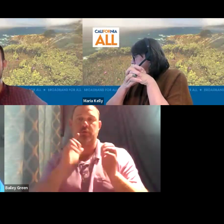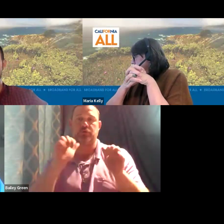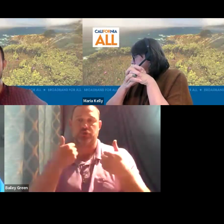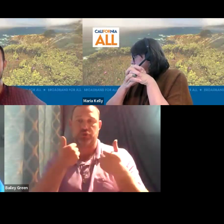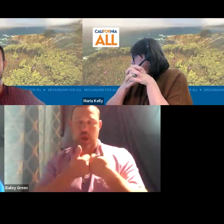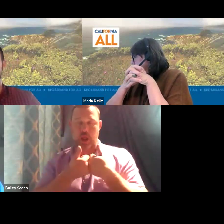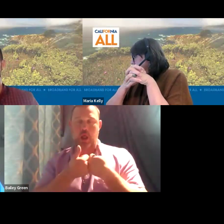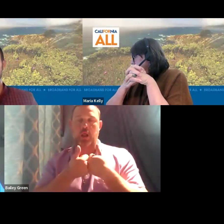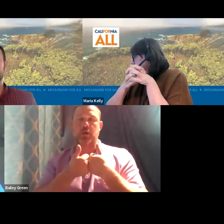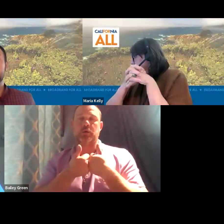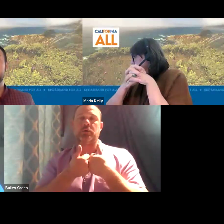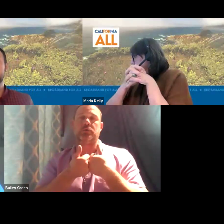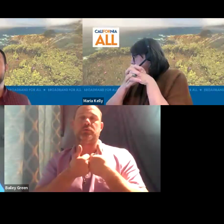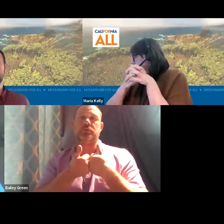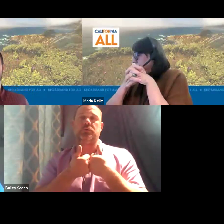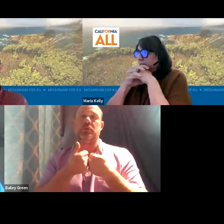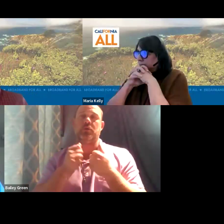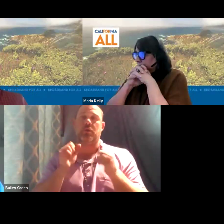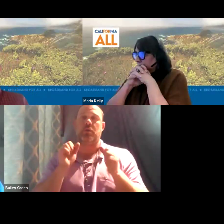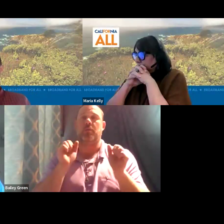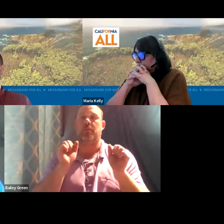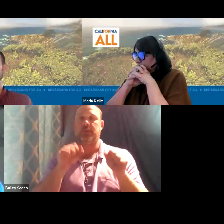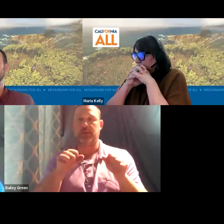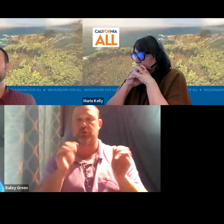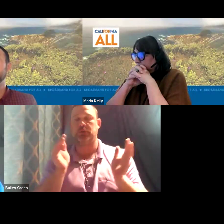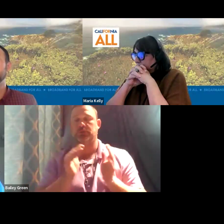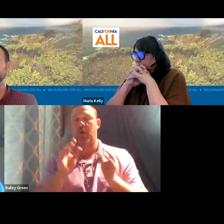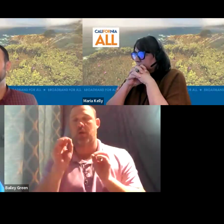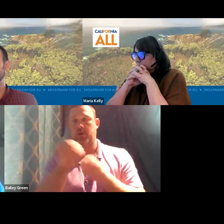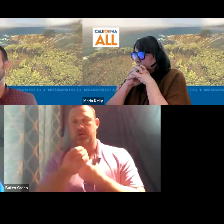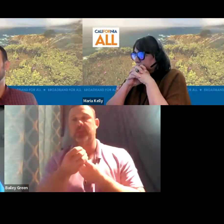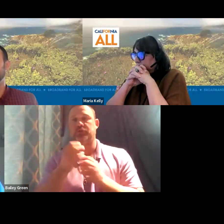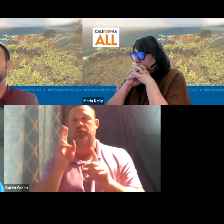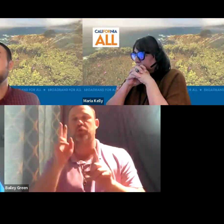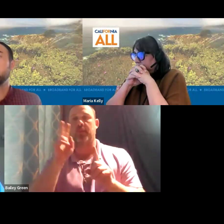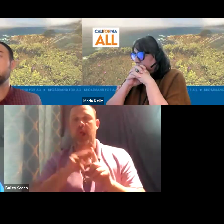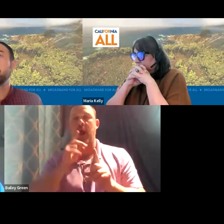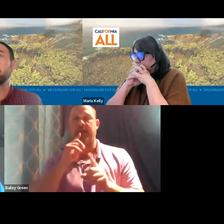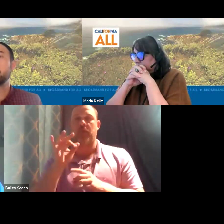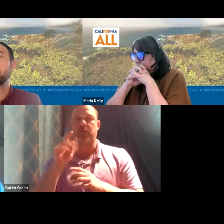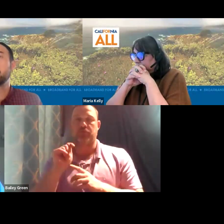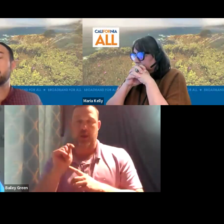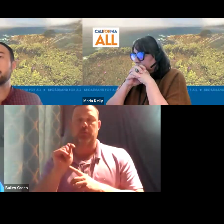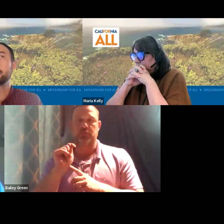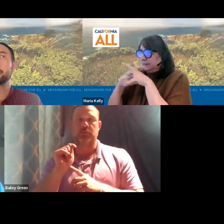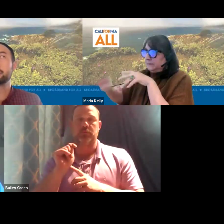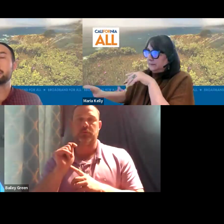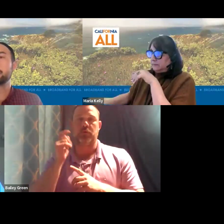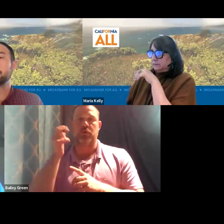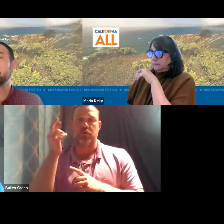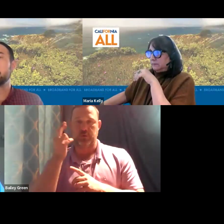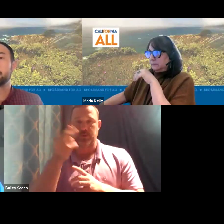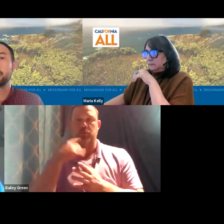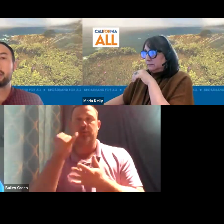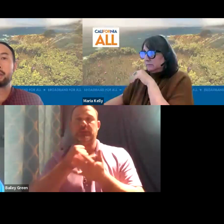challenges for potentially smaller organizations to apply for this grant. And the reason that we